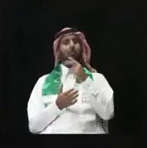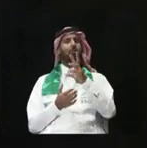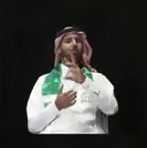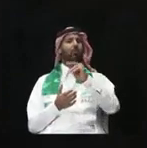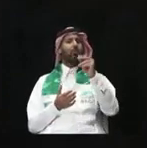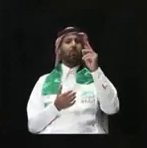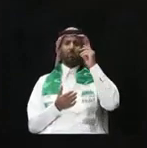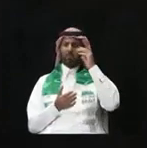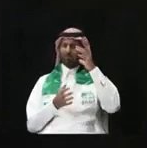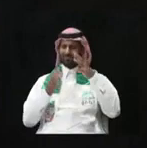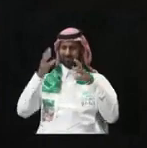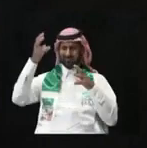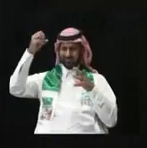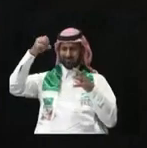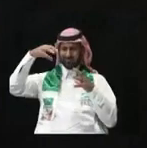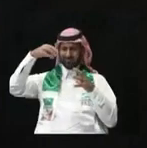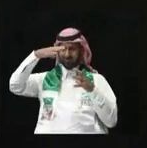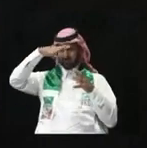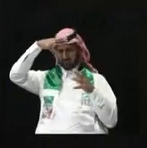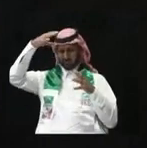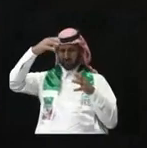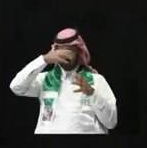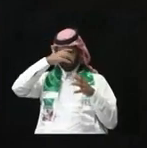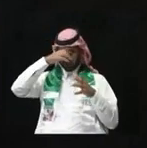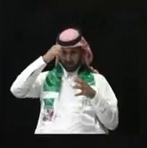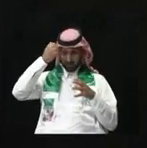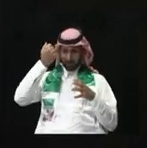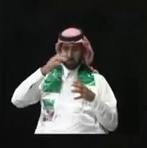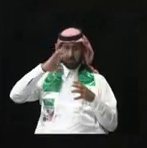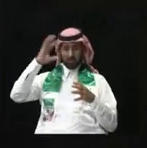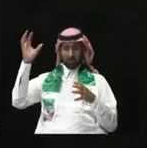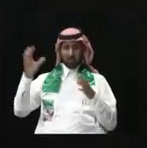And the effect, the result out of that thing. Okay?